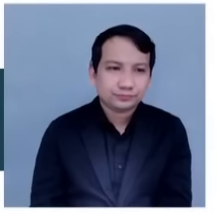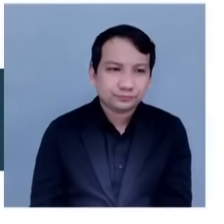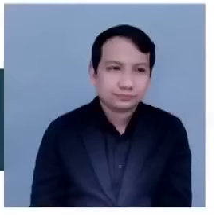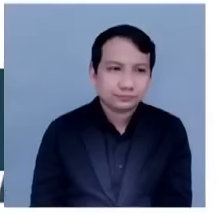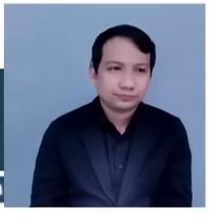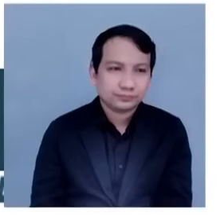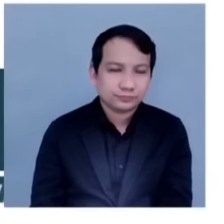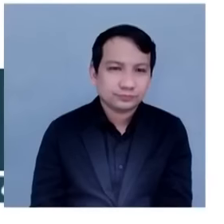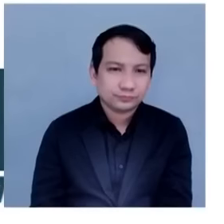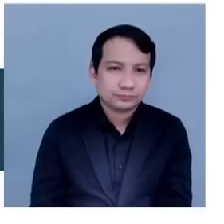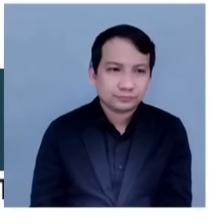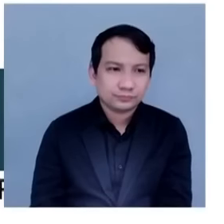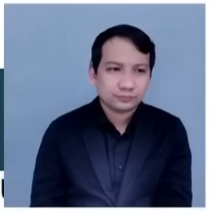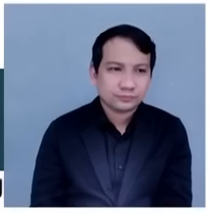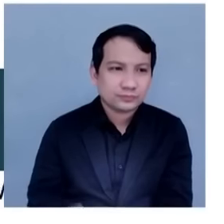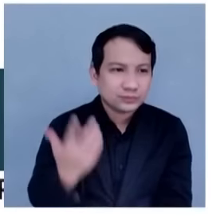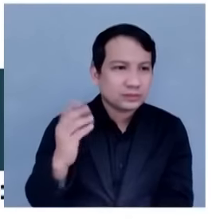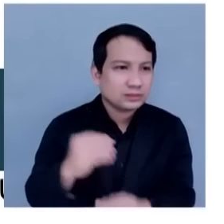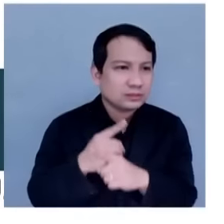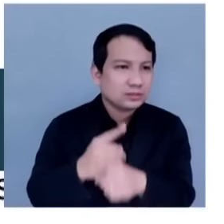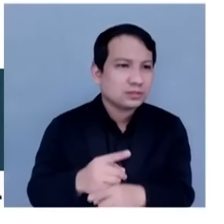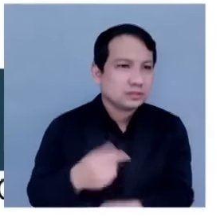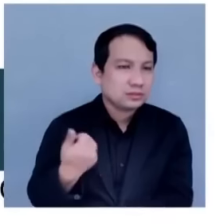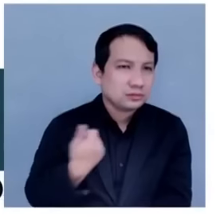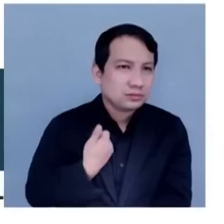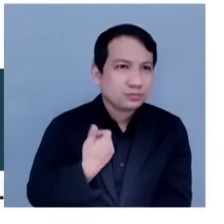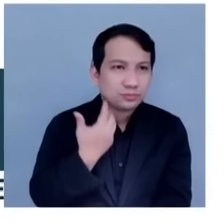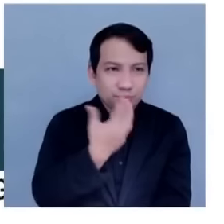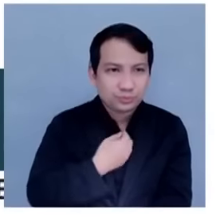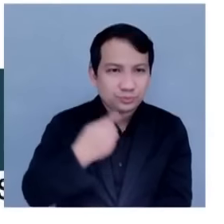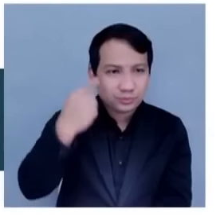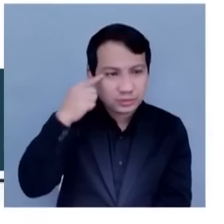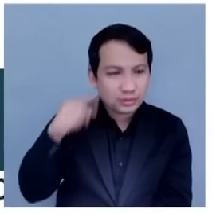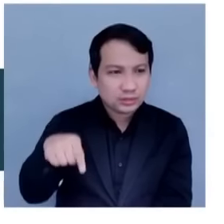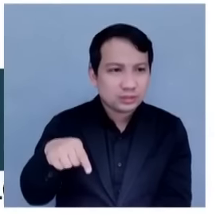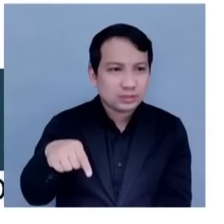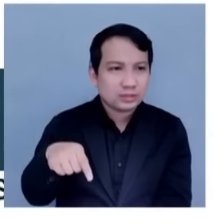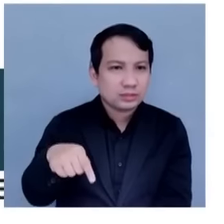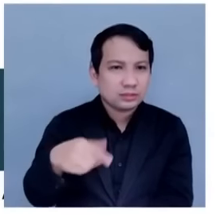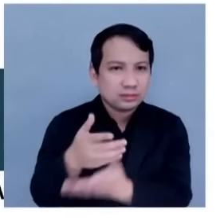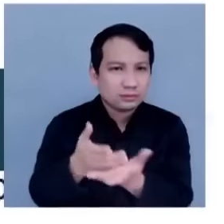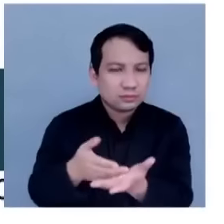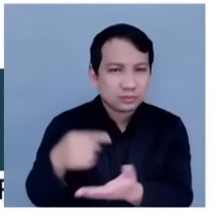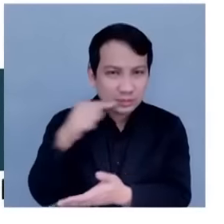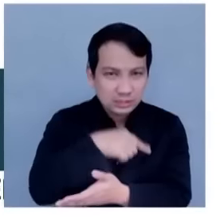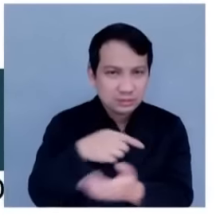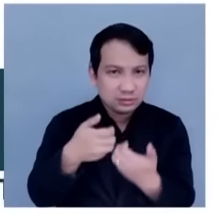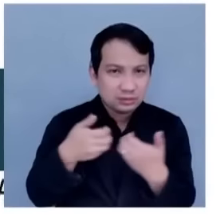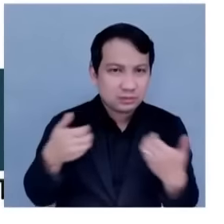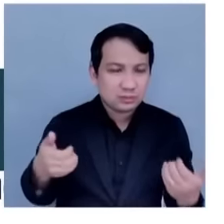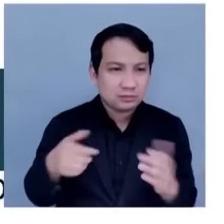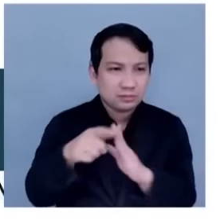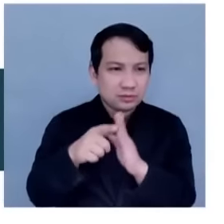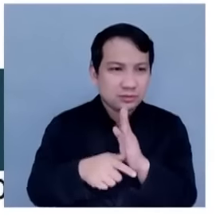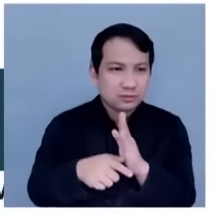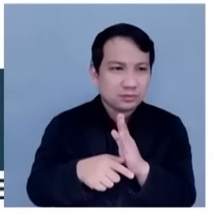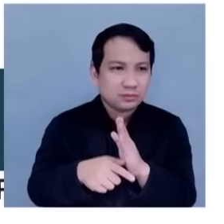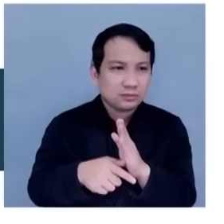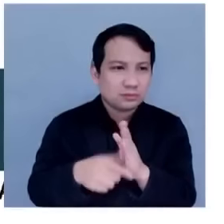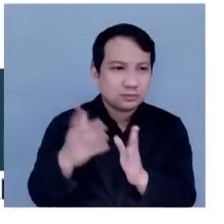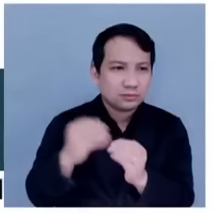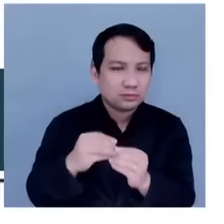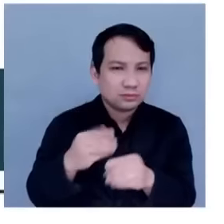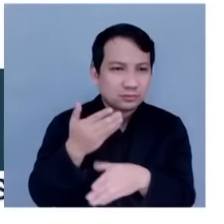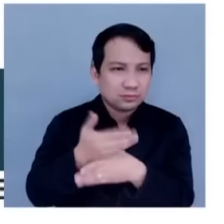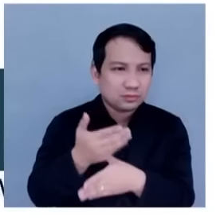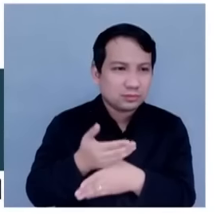hot water. How do you then defend yourself to those who think that, you know, there's a thin line that separates lawyer-client privilege and obstruction of